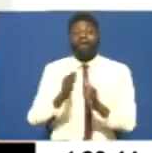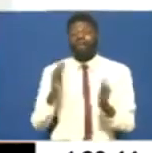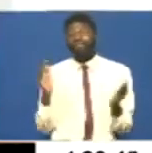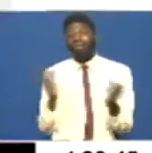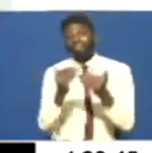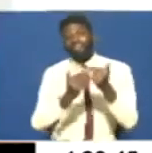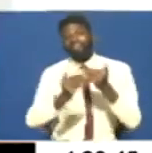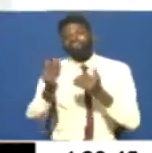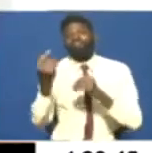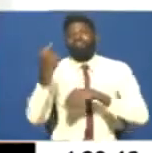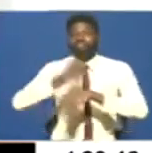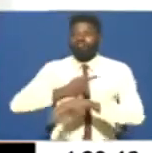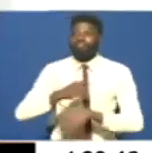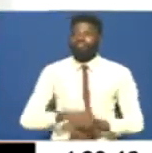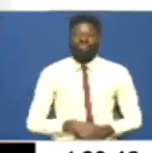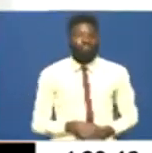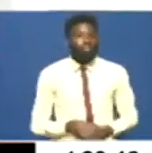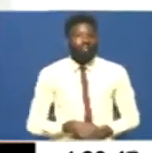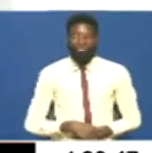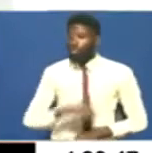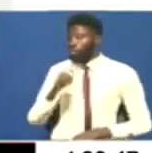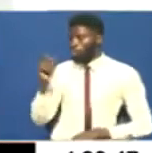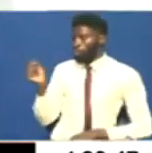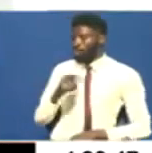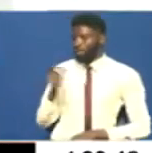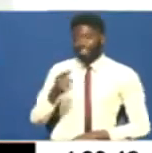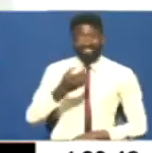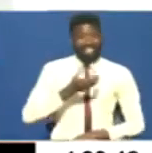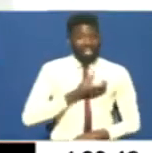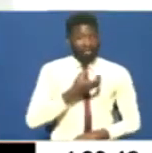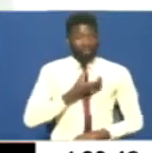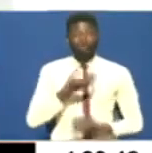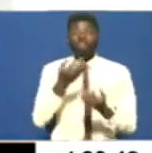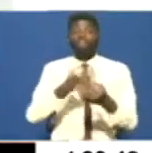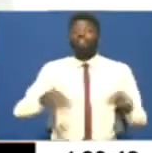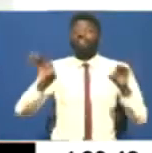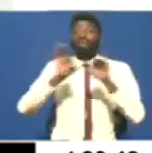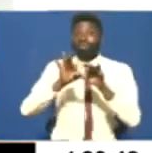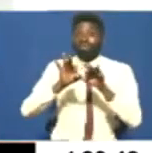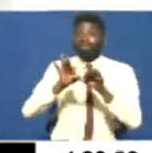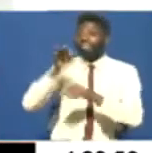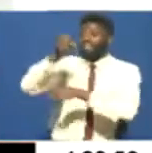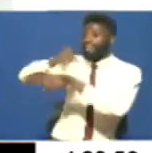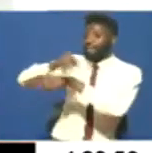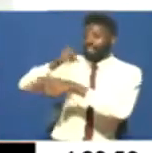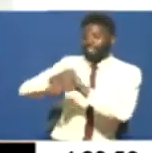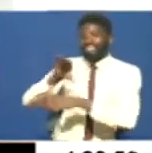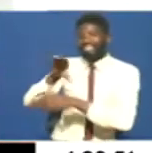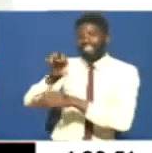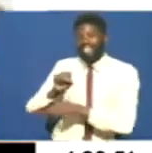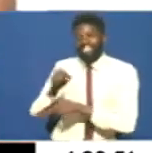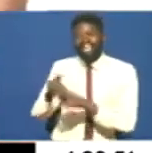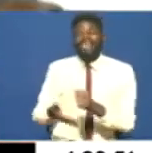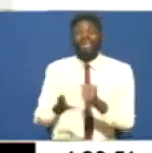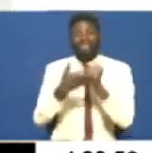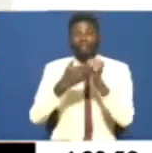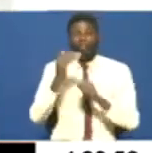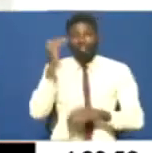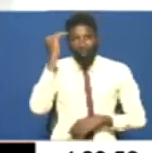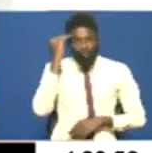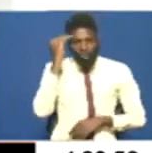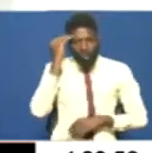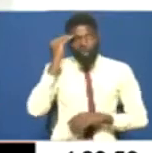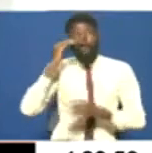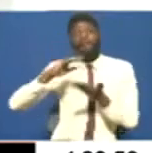The wages council play a very important role in advising the cabinet secretary in determination of minimum wage and